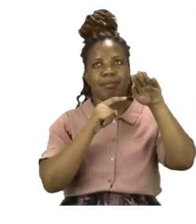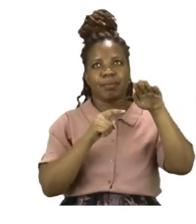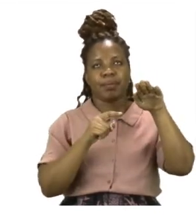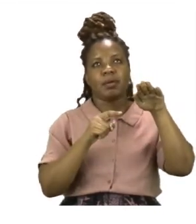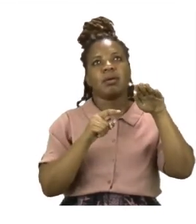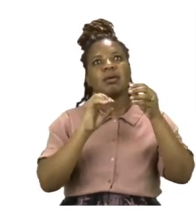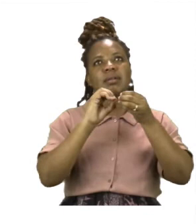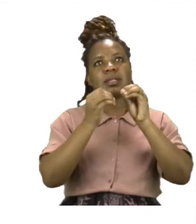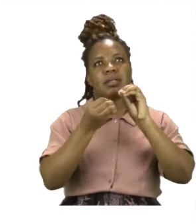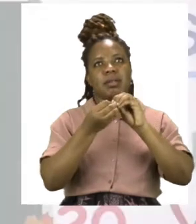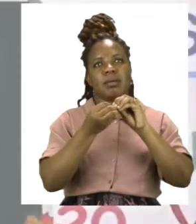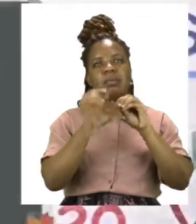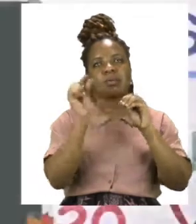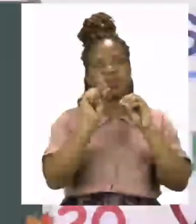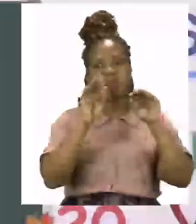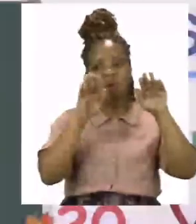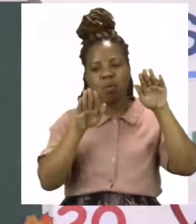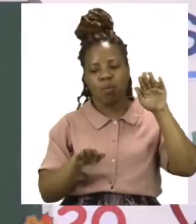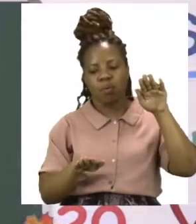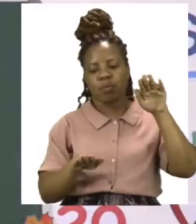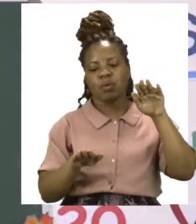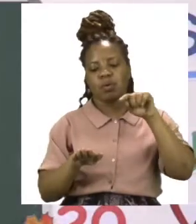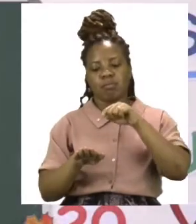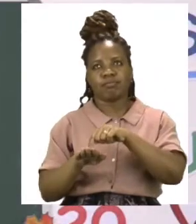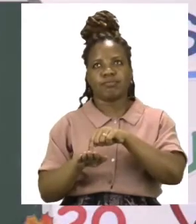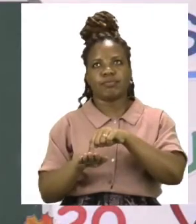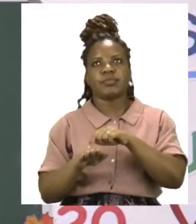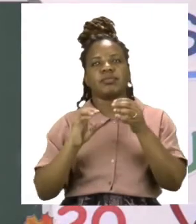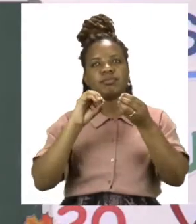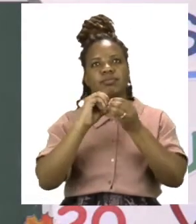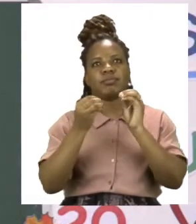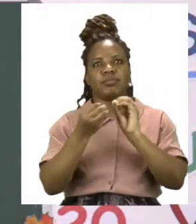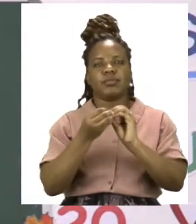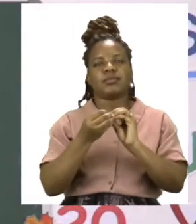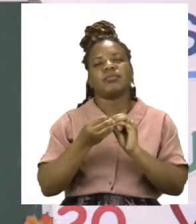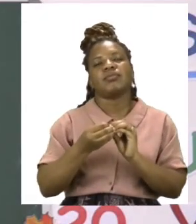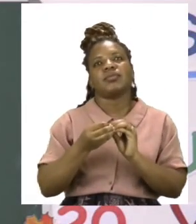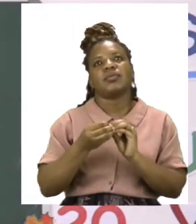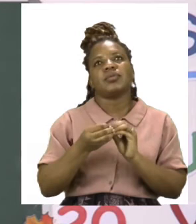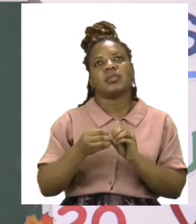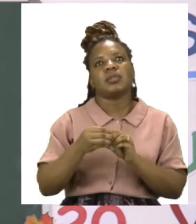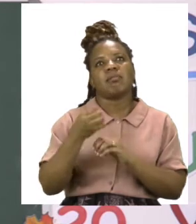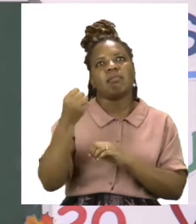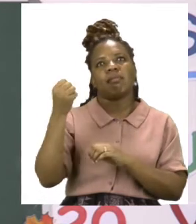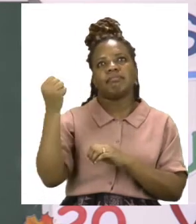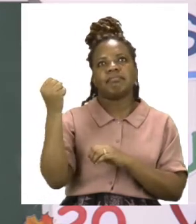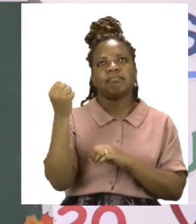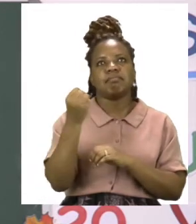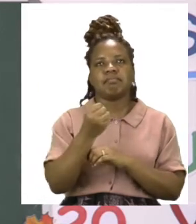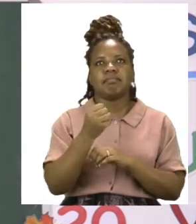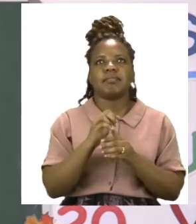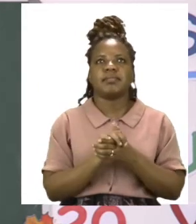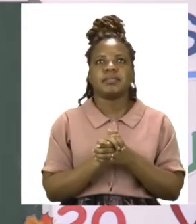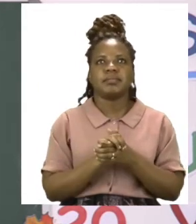can take a look at the board. Now, if we have a seesaw, there are 2 things on each side.